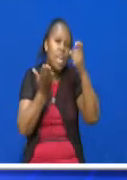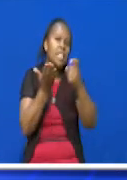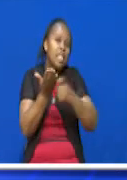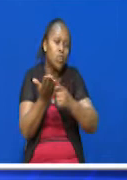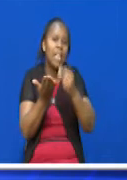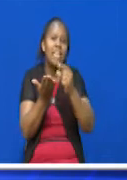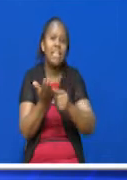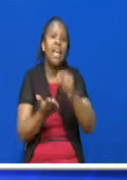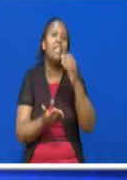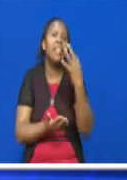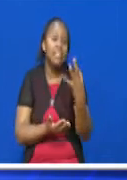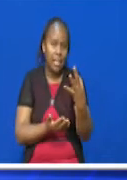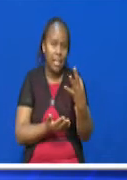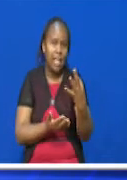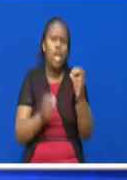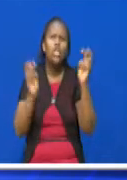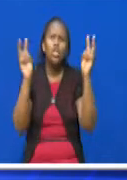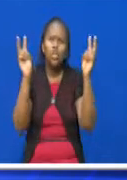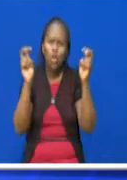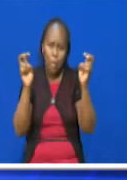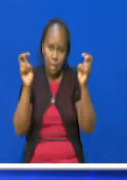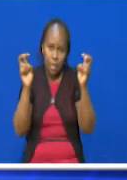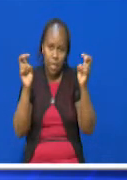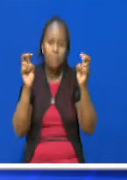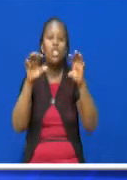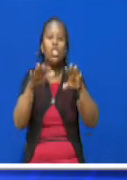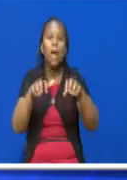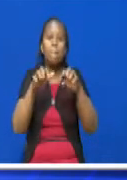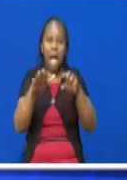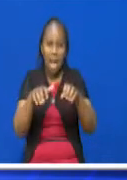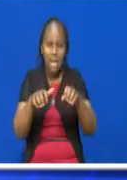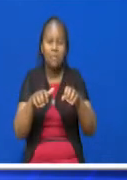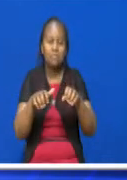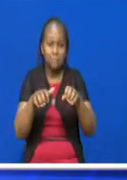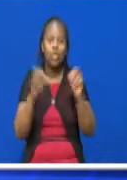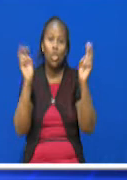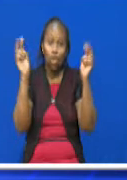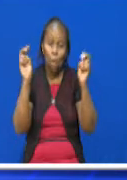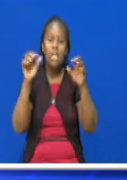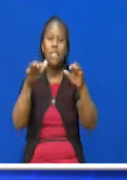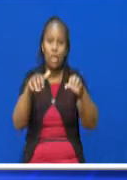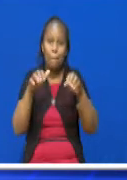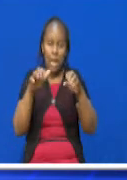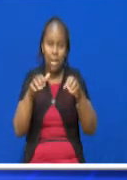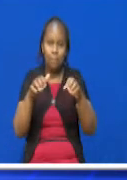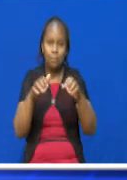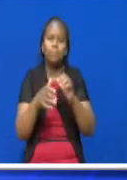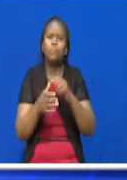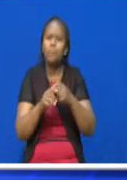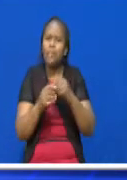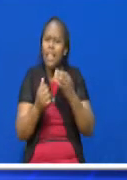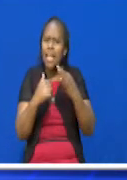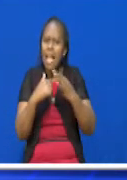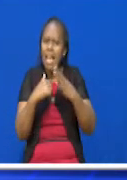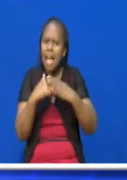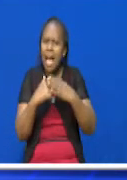grade 3, and the mada or the topic will be shambani. Mada itakuwa shambani. From